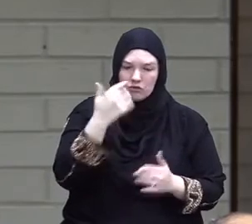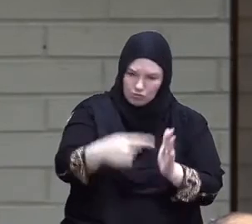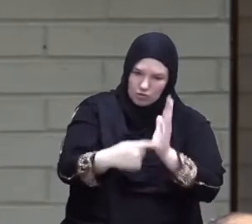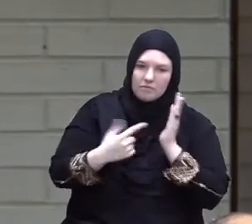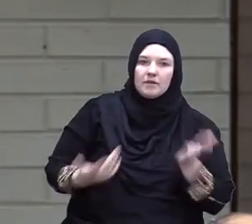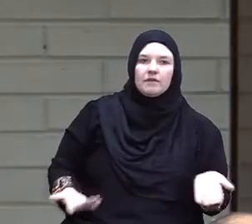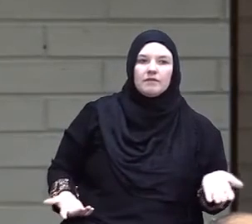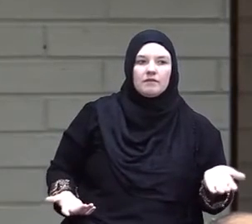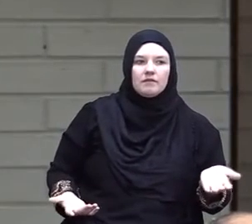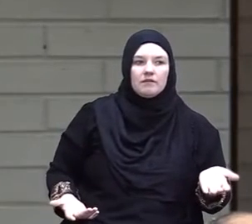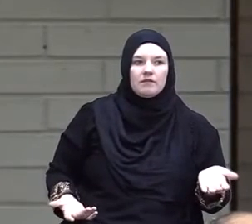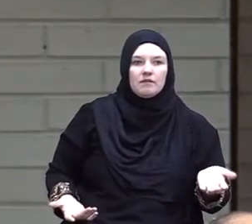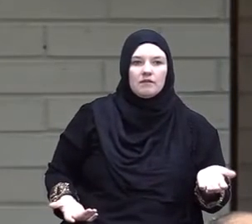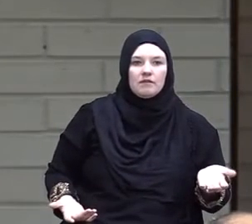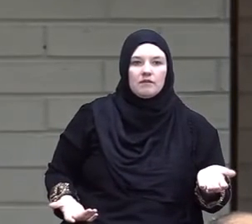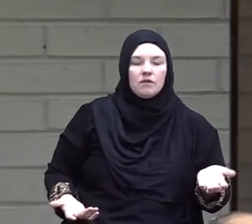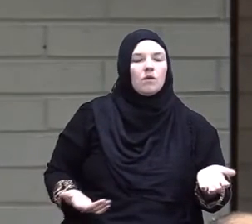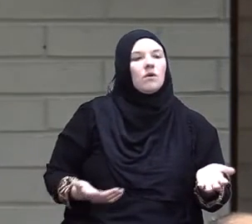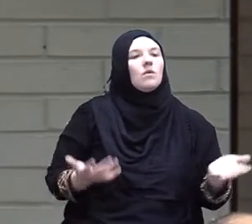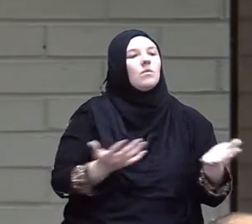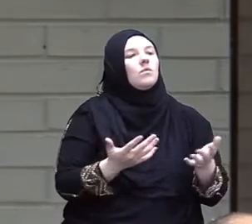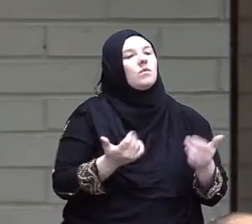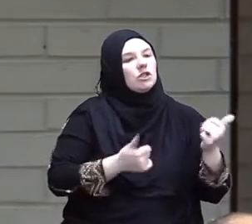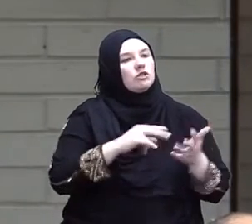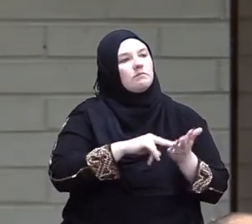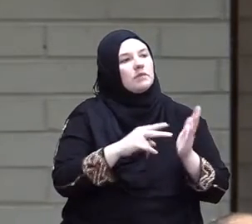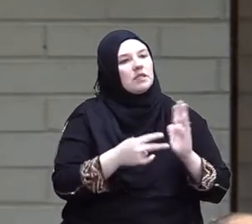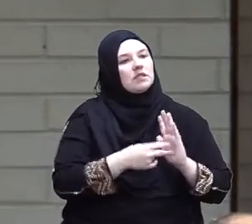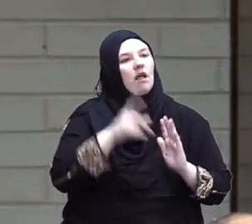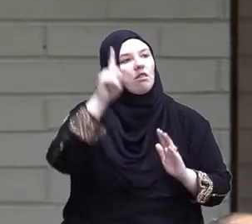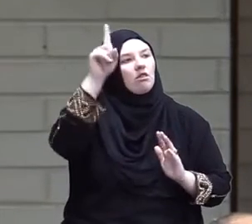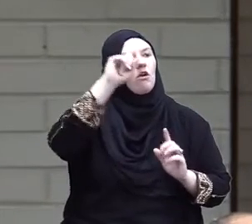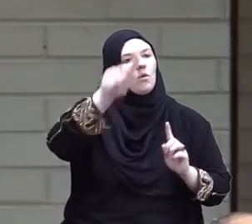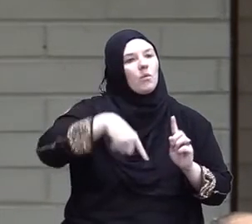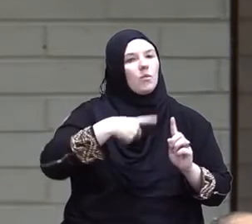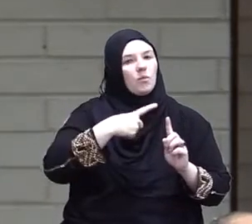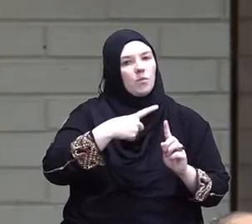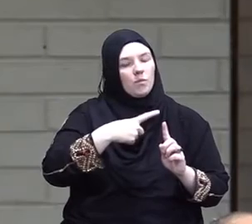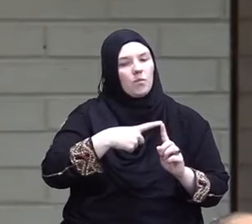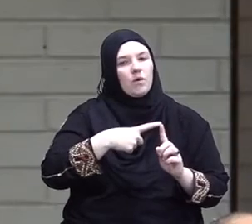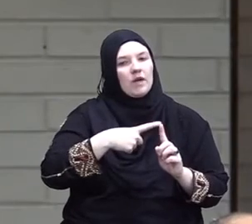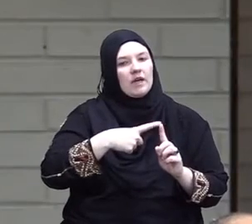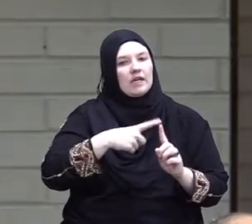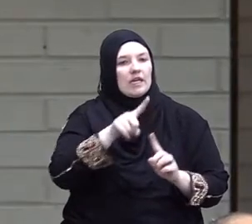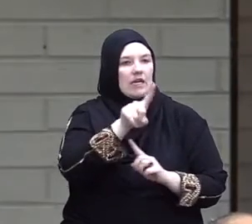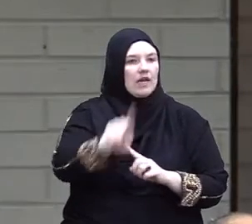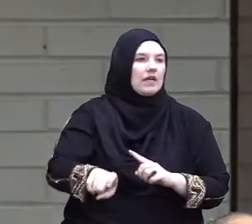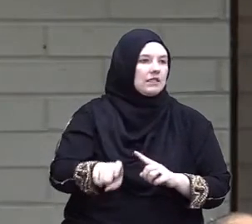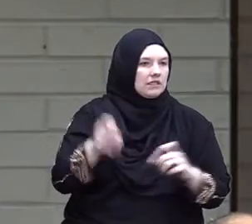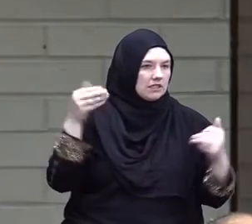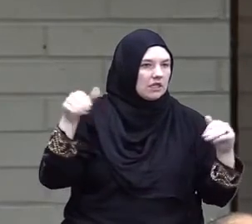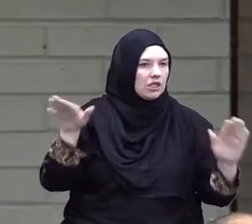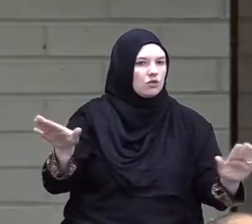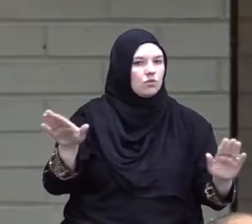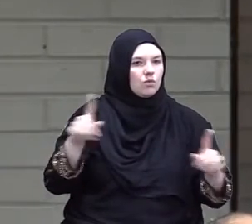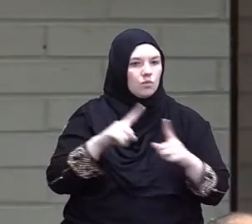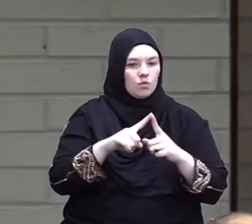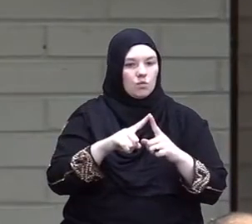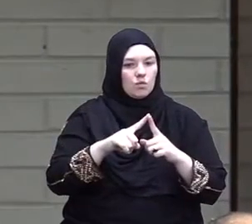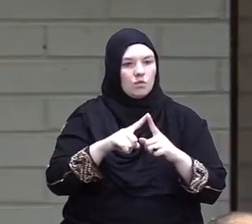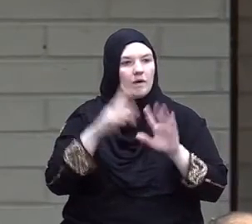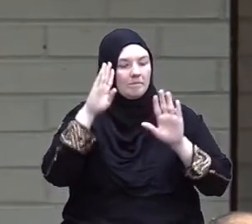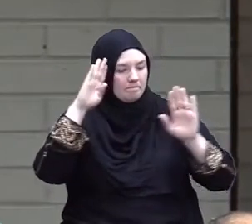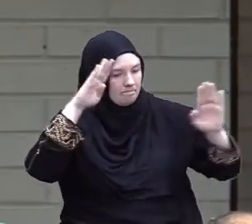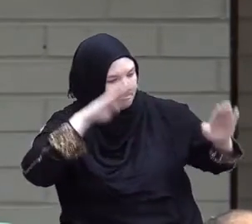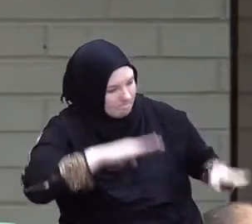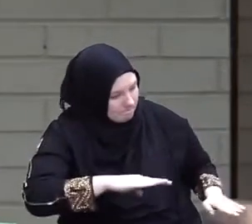me. Show me. Which means Allah, when He follows and asks the angels to prostrate to